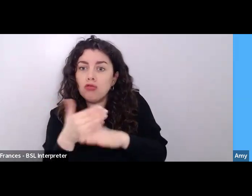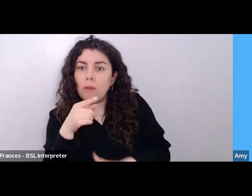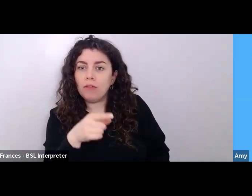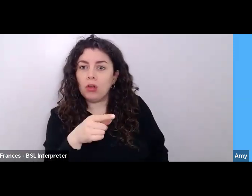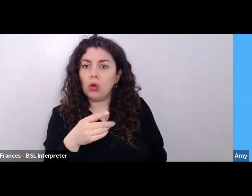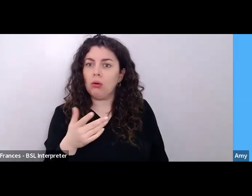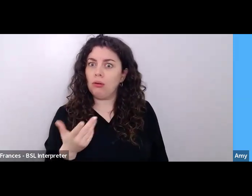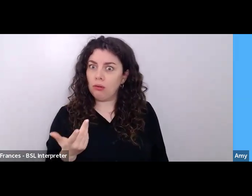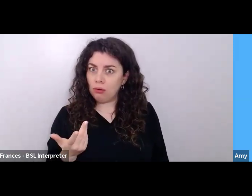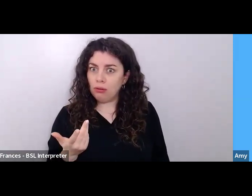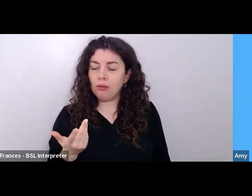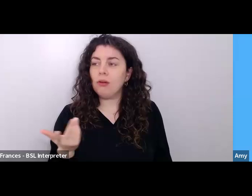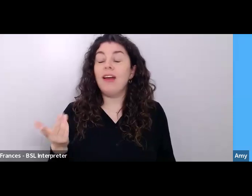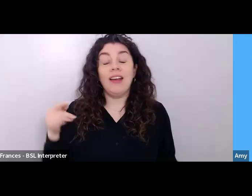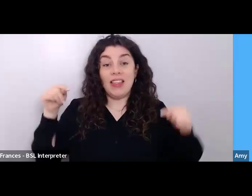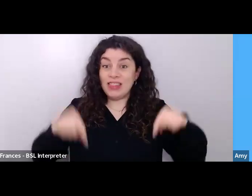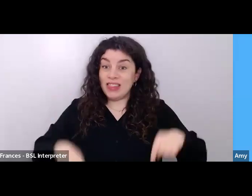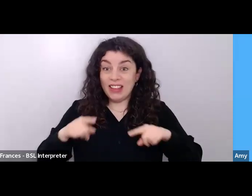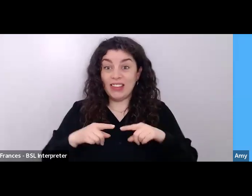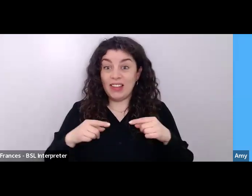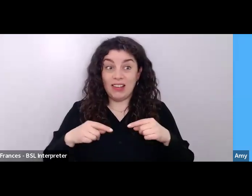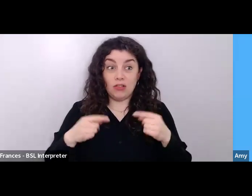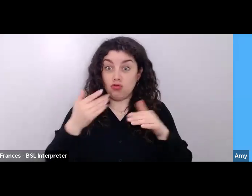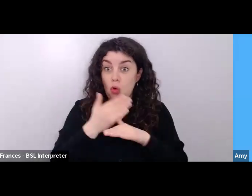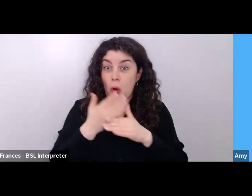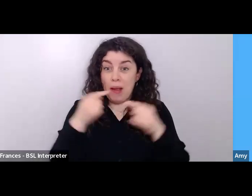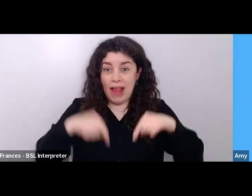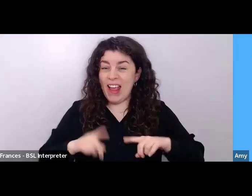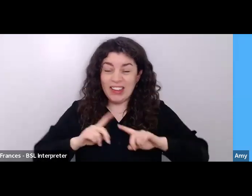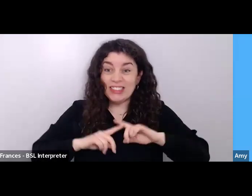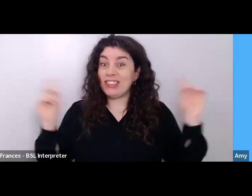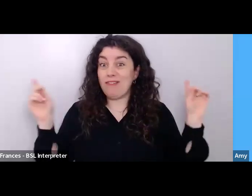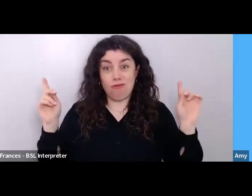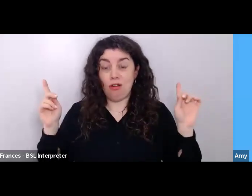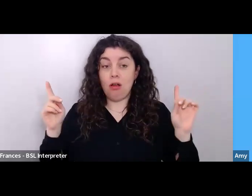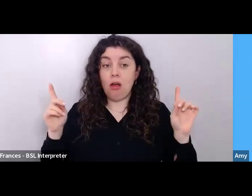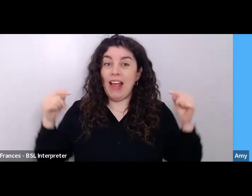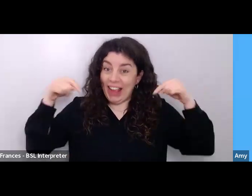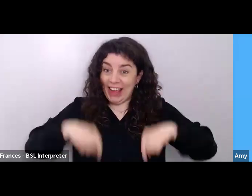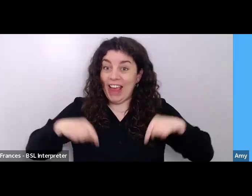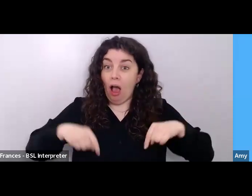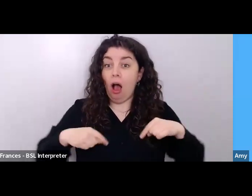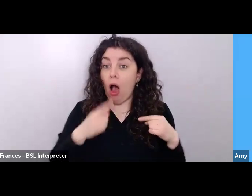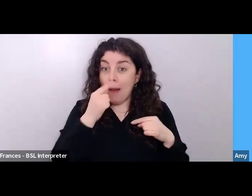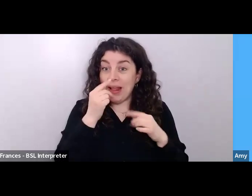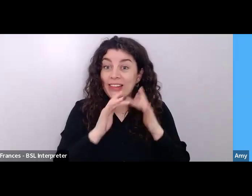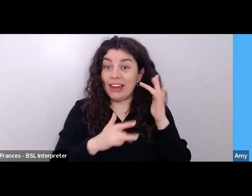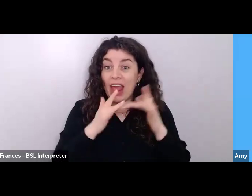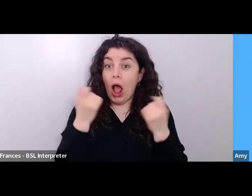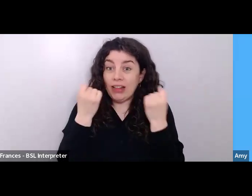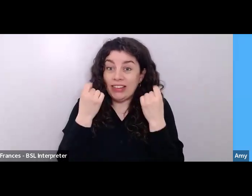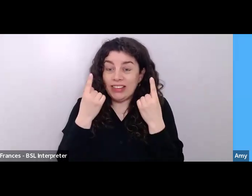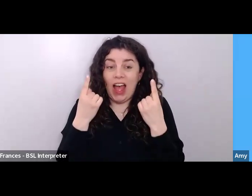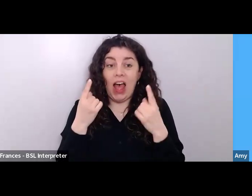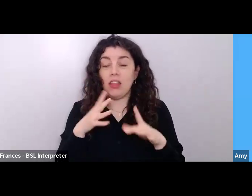a complete 180, and AbilityNet understand that one diagnosis does not mean that I'm unable to work